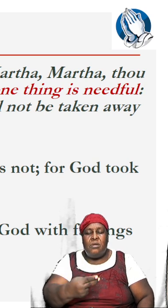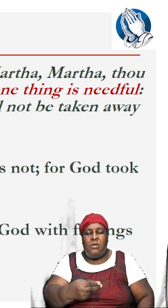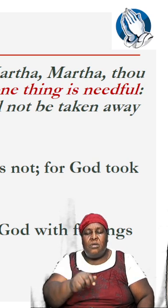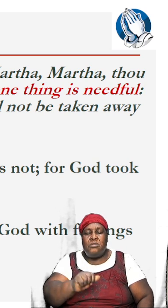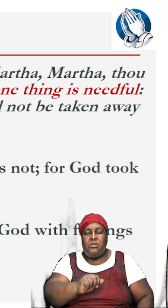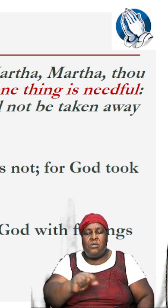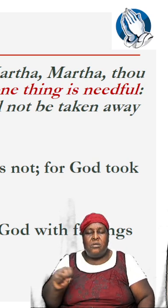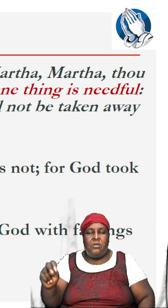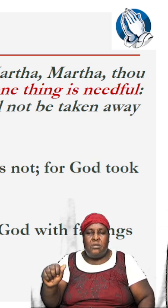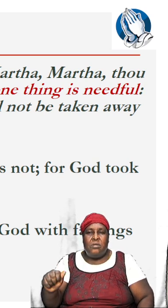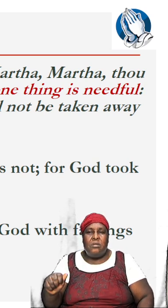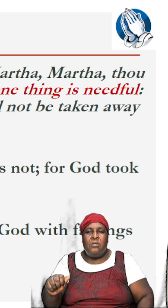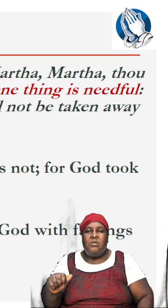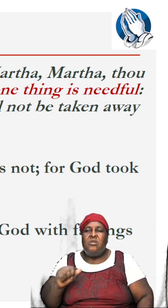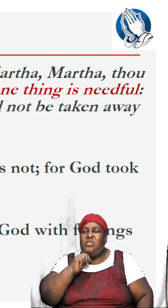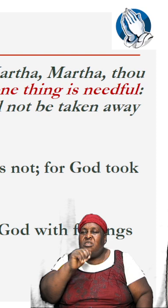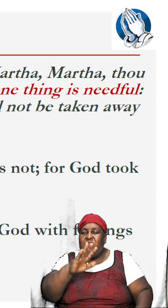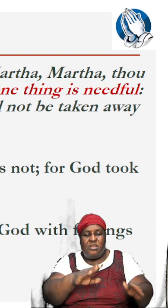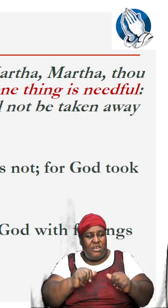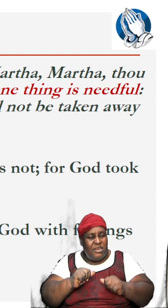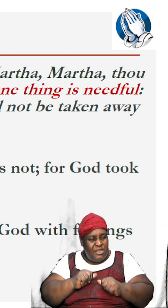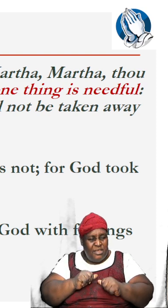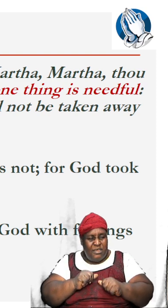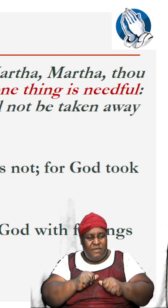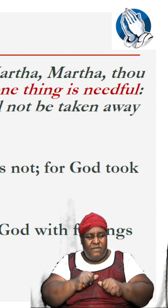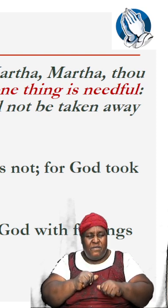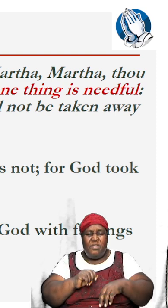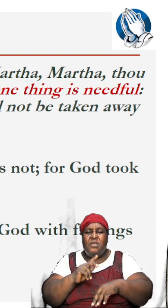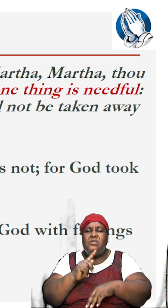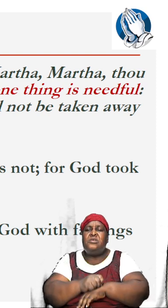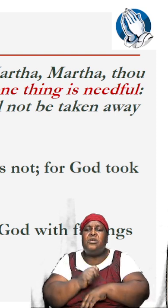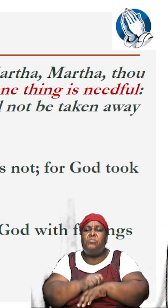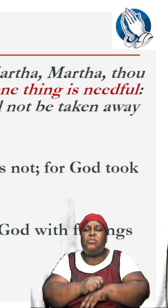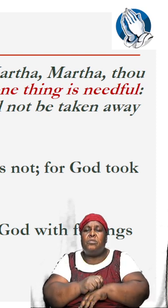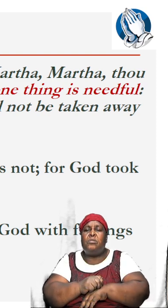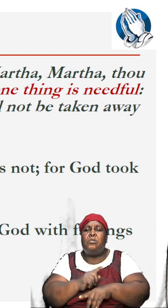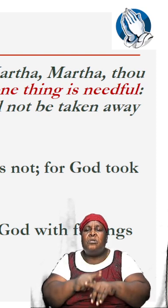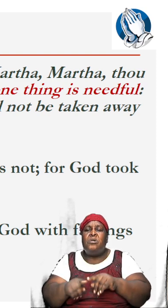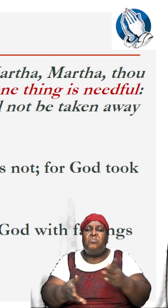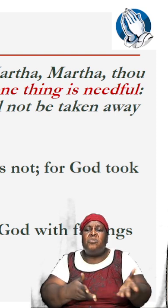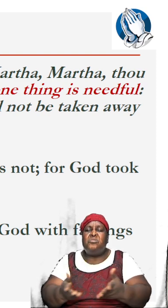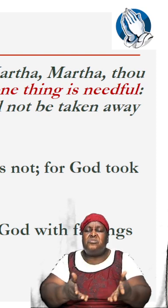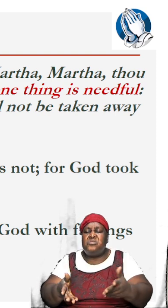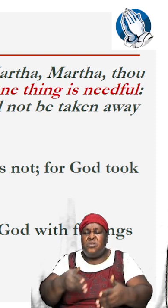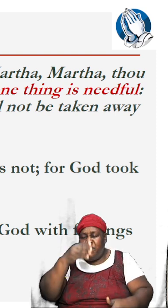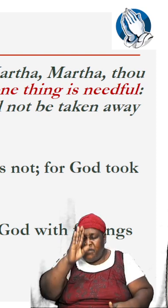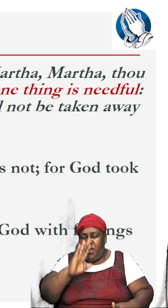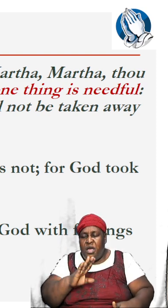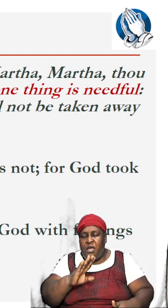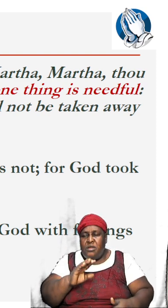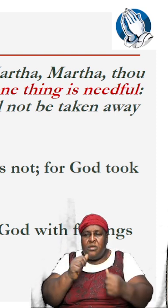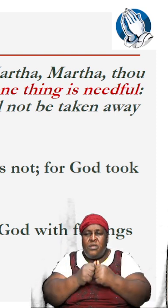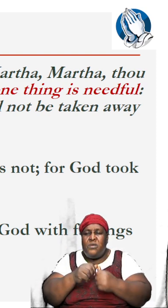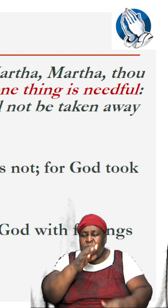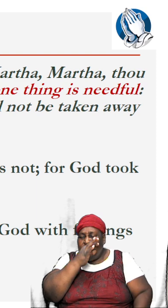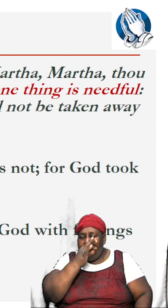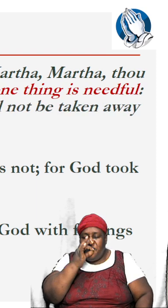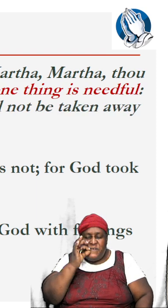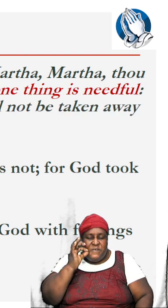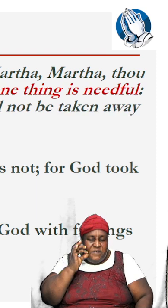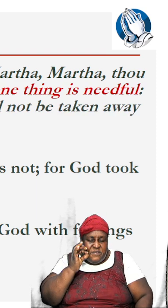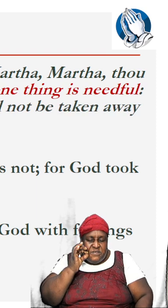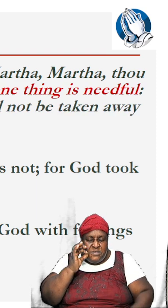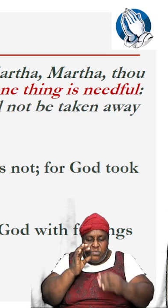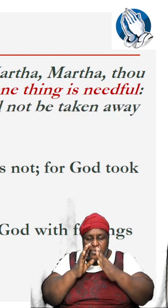she departed not from the temple, but served God with fasting and